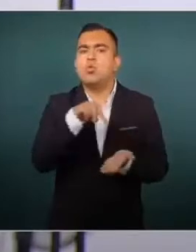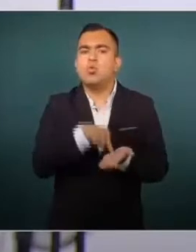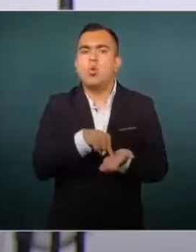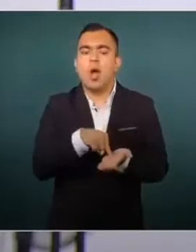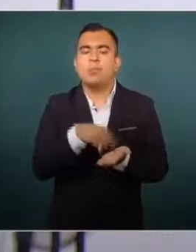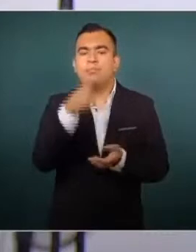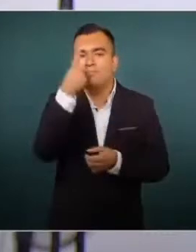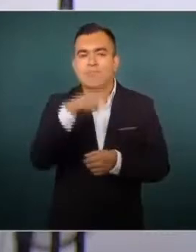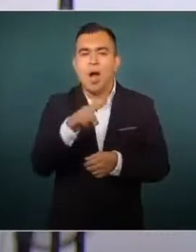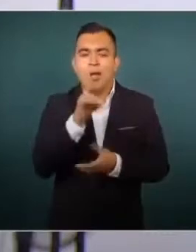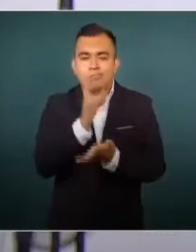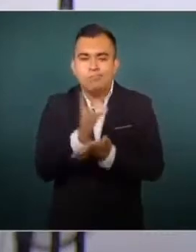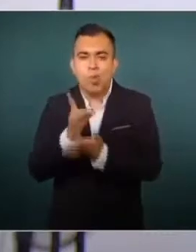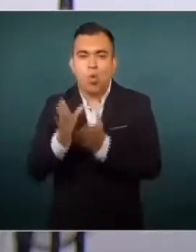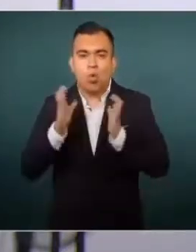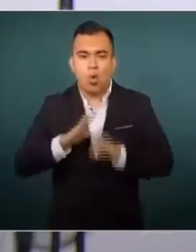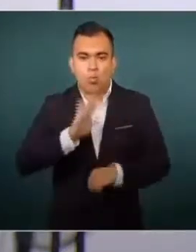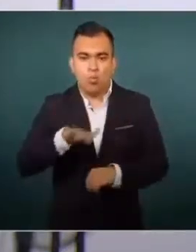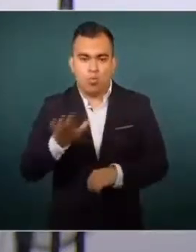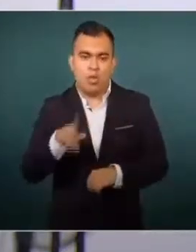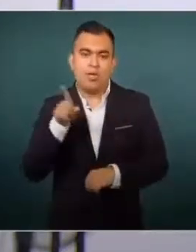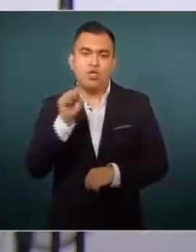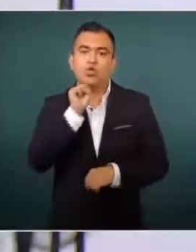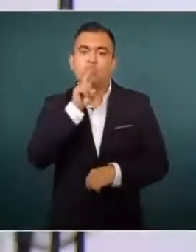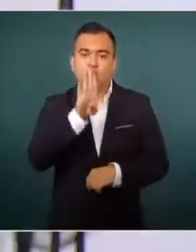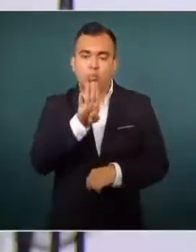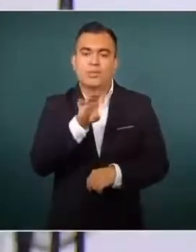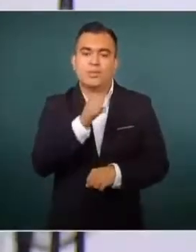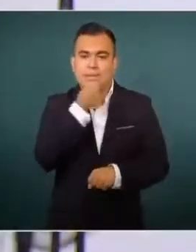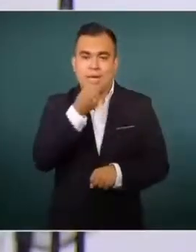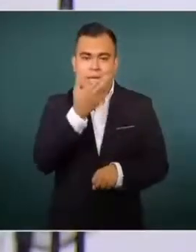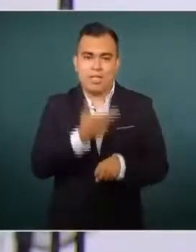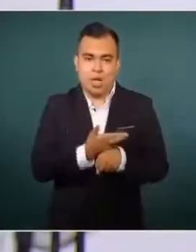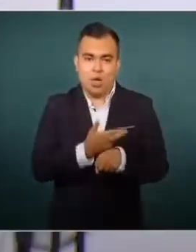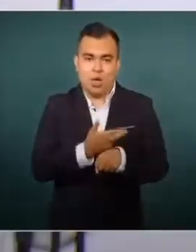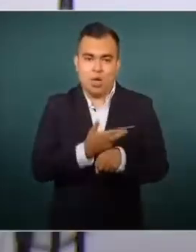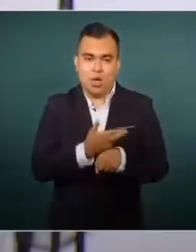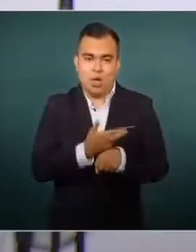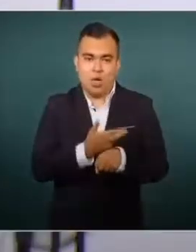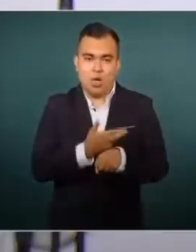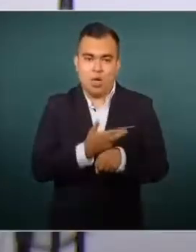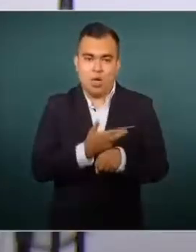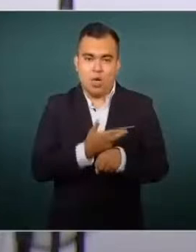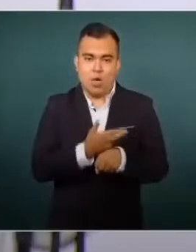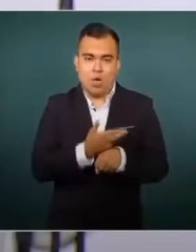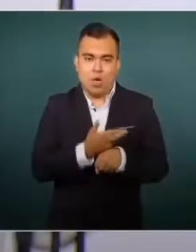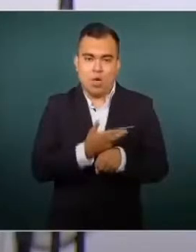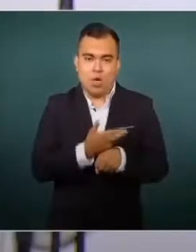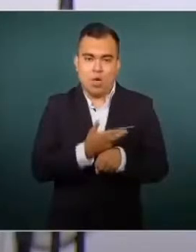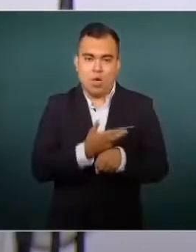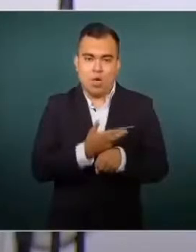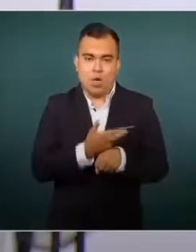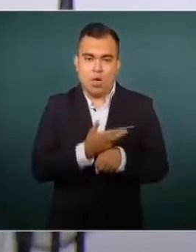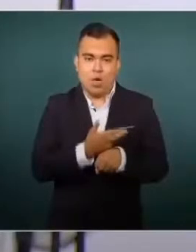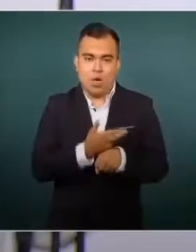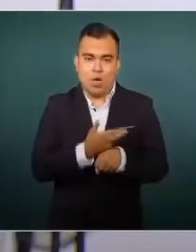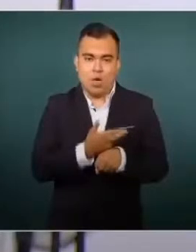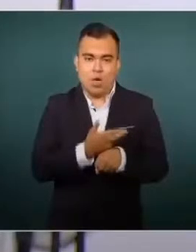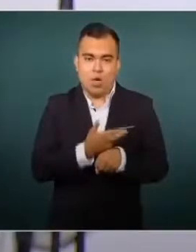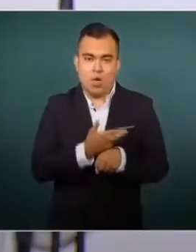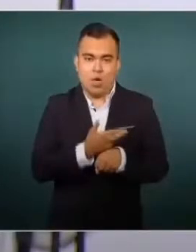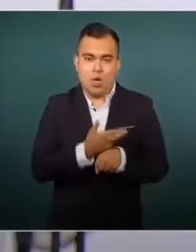members? Metió el subsecretario de Derechos Humanos en enero en su visita aquí al estado. So that apparently